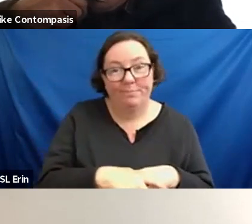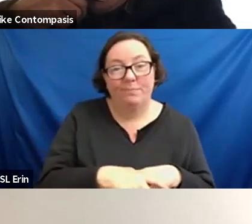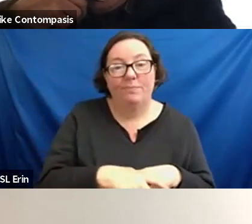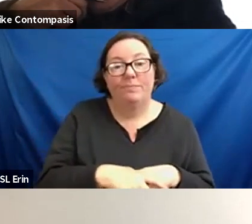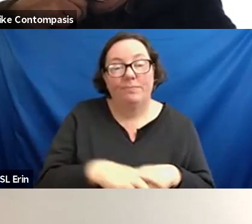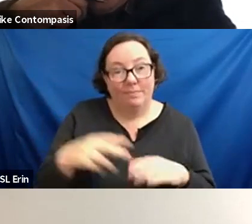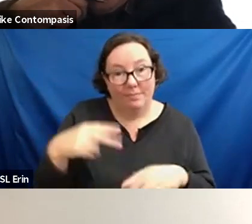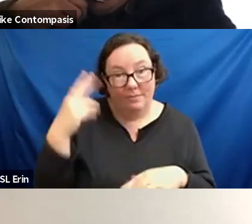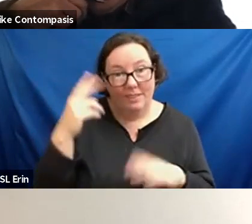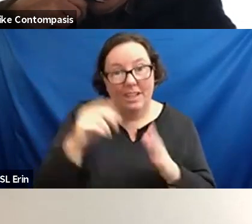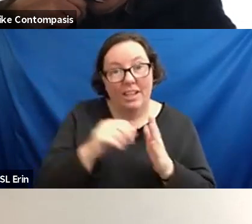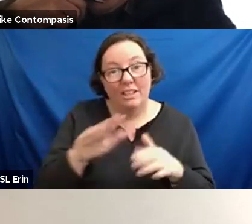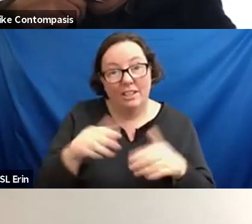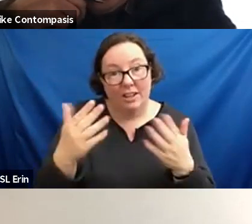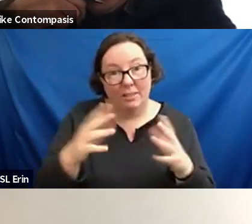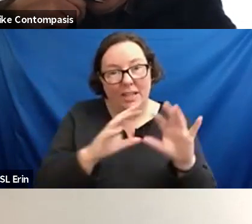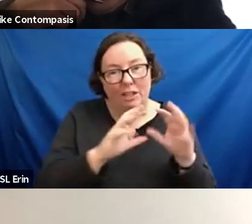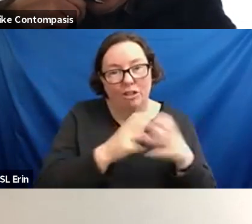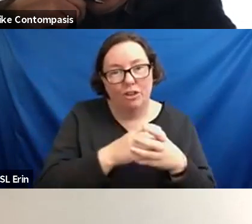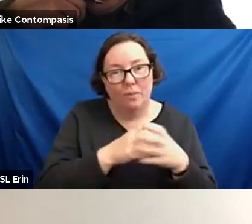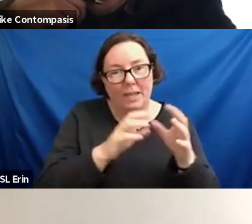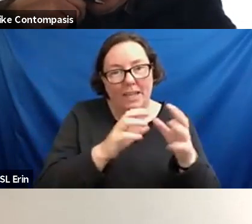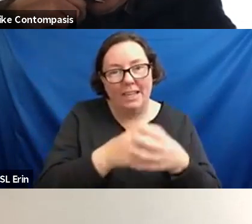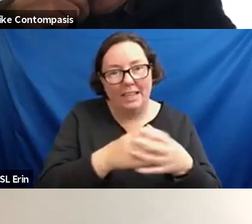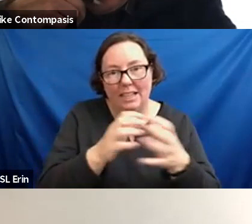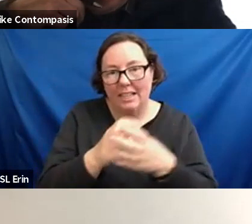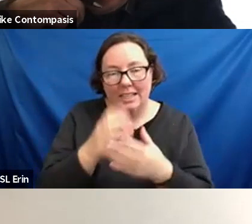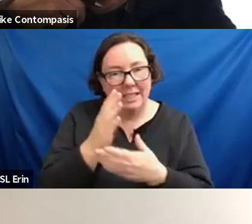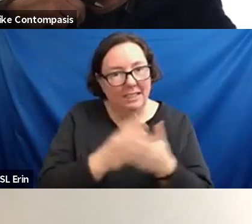highly recommend some grouping of them in some way.